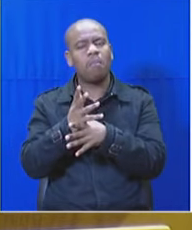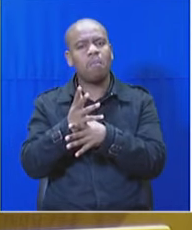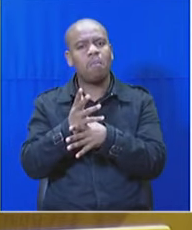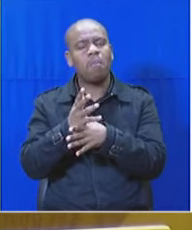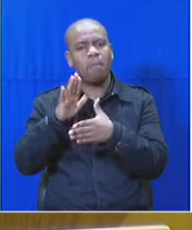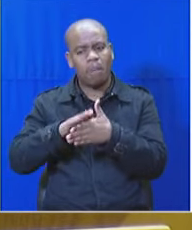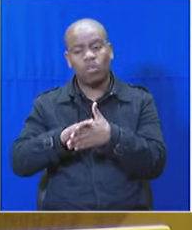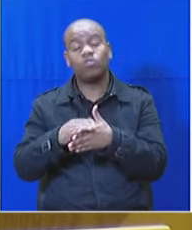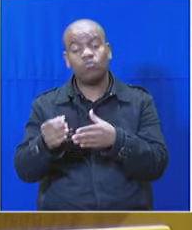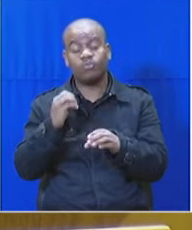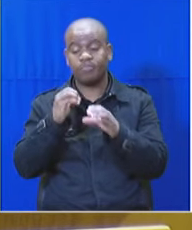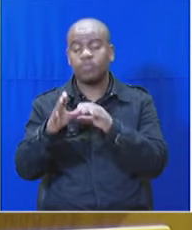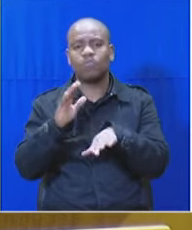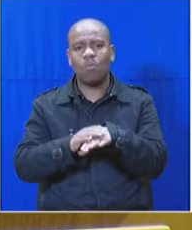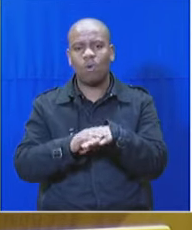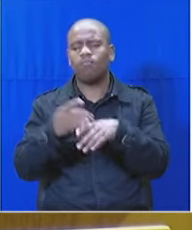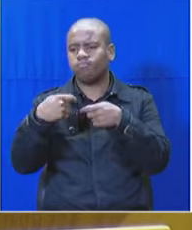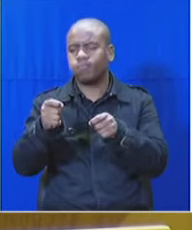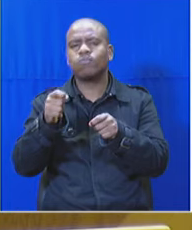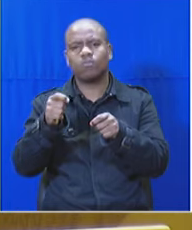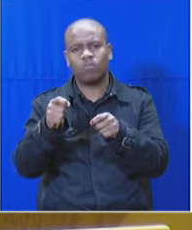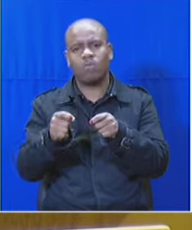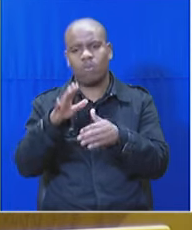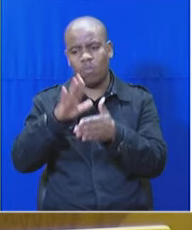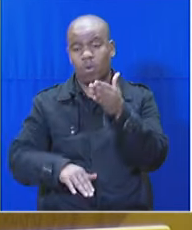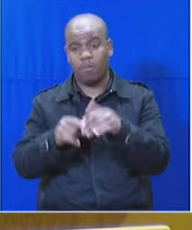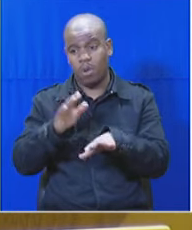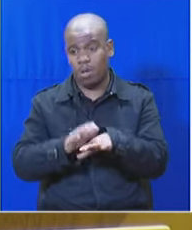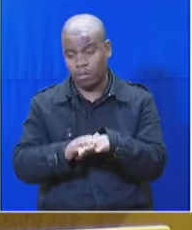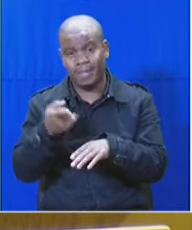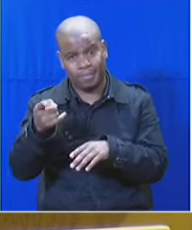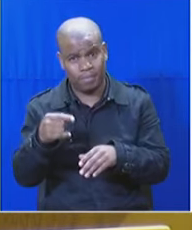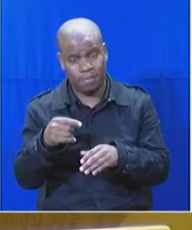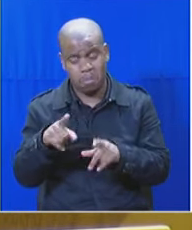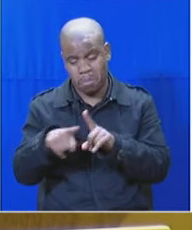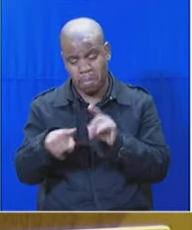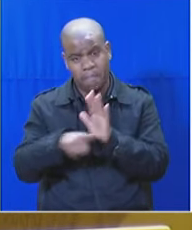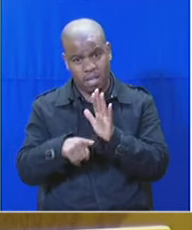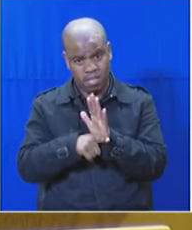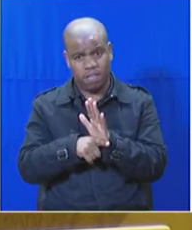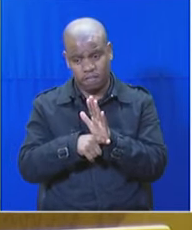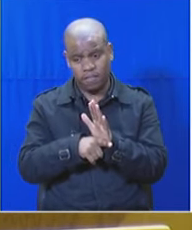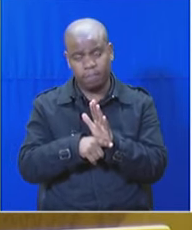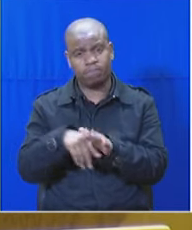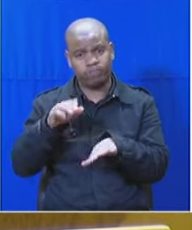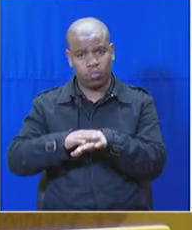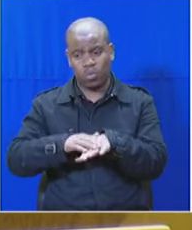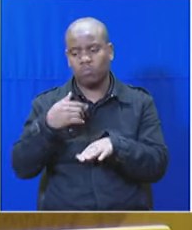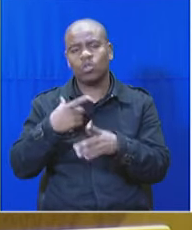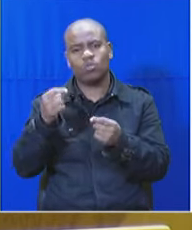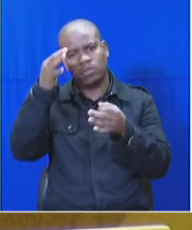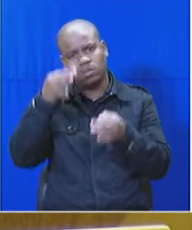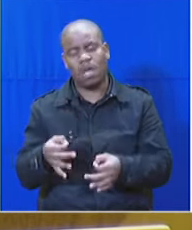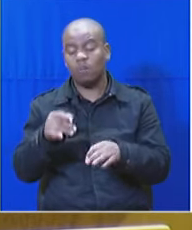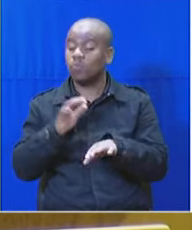necessity, compensation cannot be wished away without negative consequences for the country as a whole. In order to decide what is